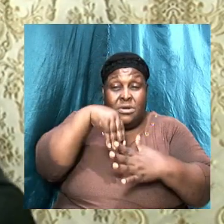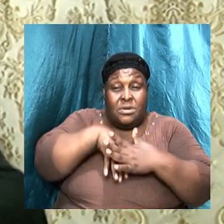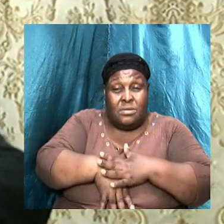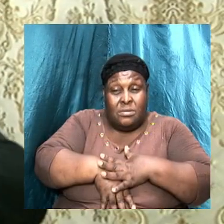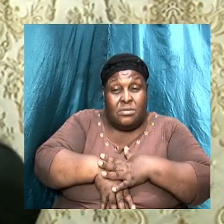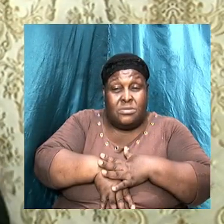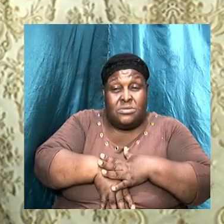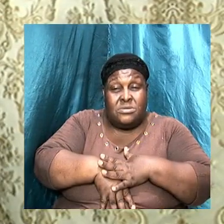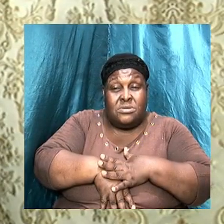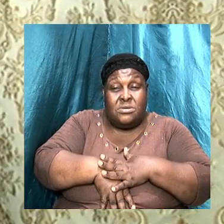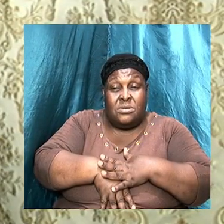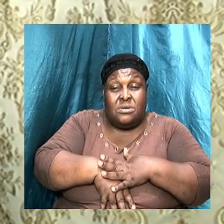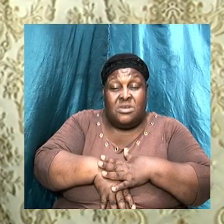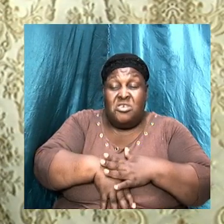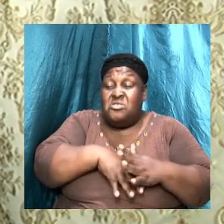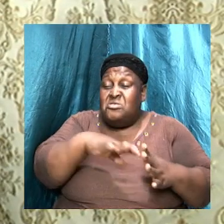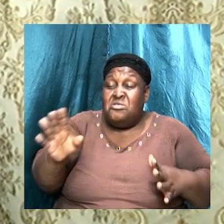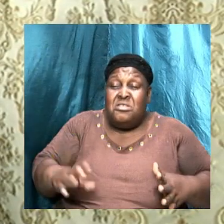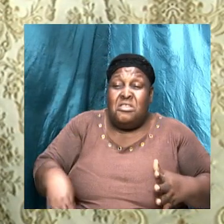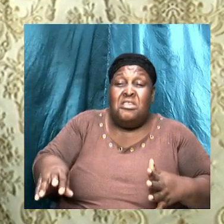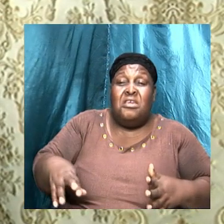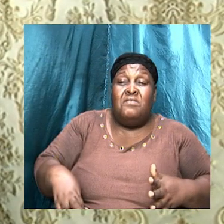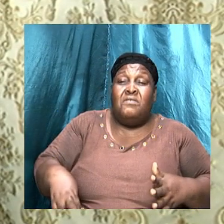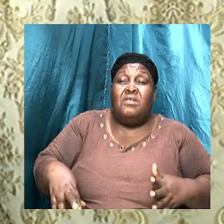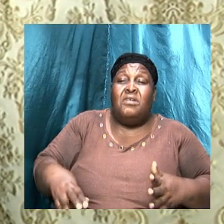we will never be raised in the rapture